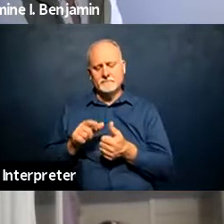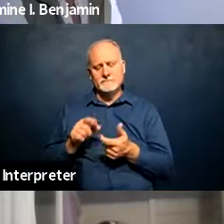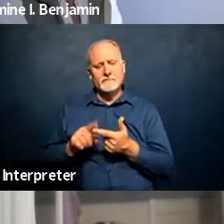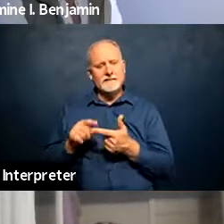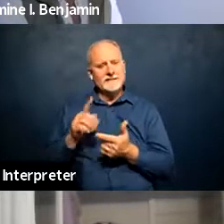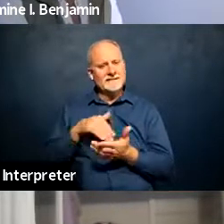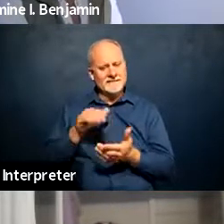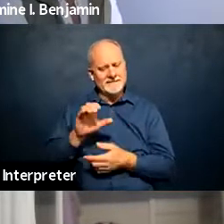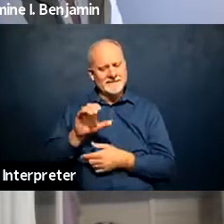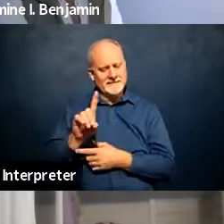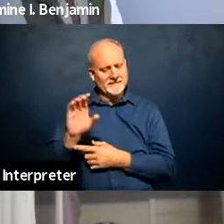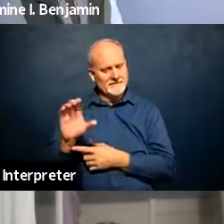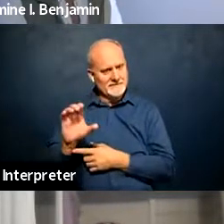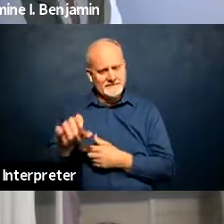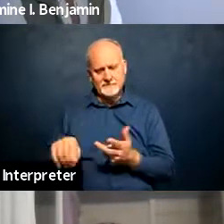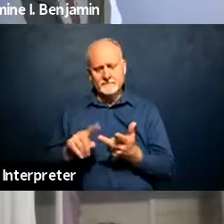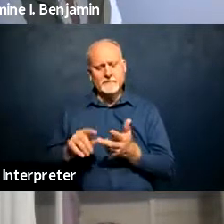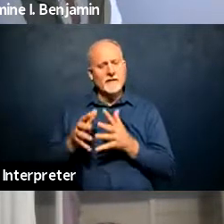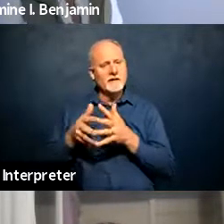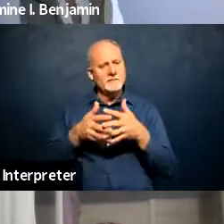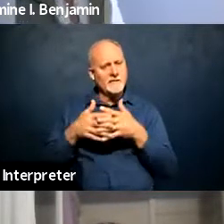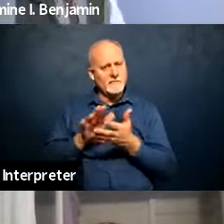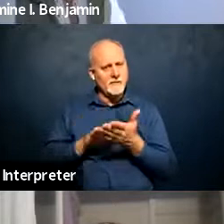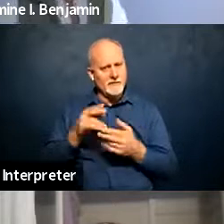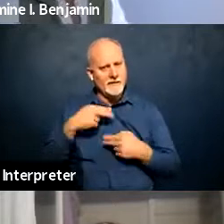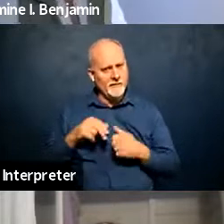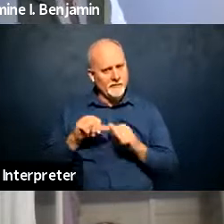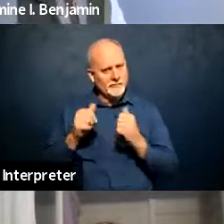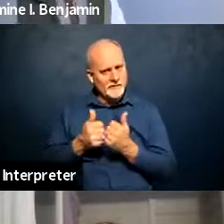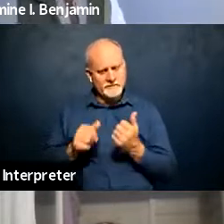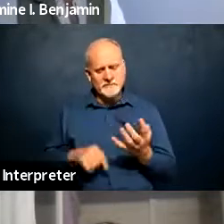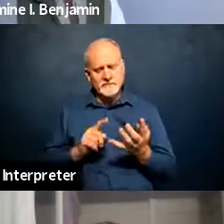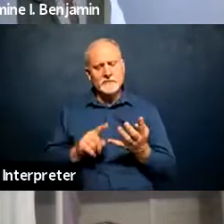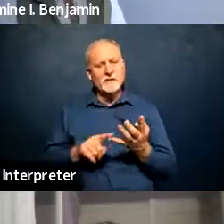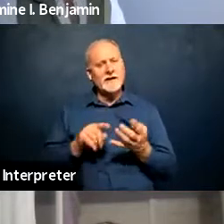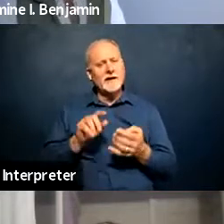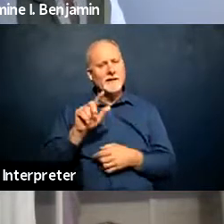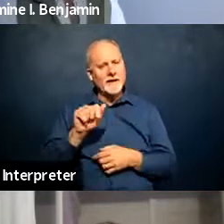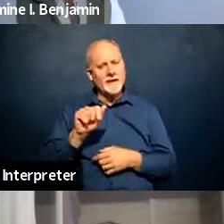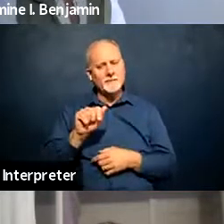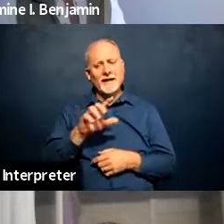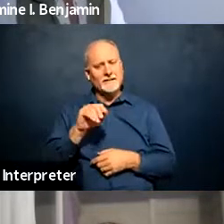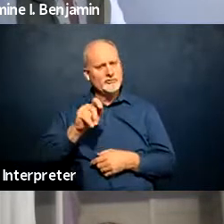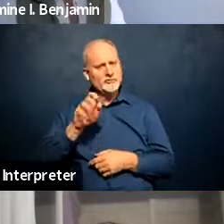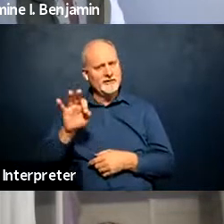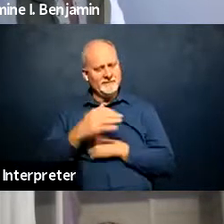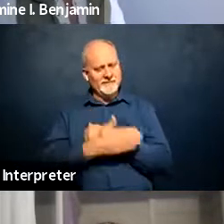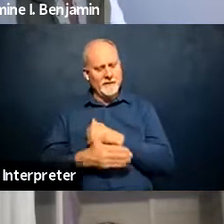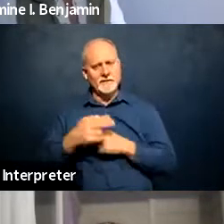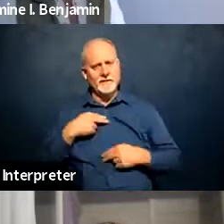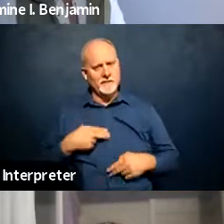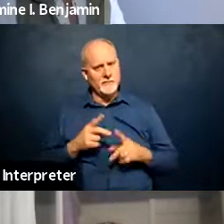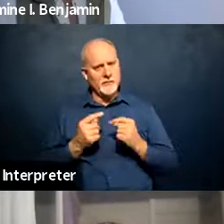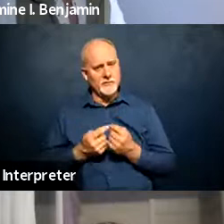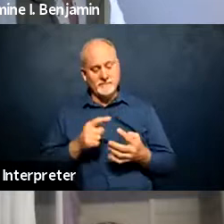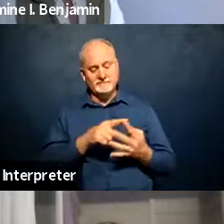for Disease Control, American College Health Association, and the Alabama and Jefferson County Health Departments. These